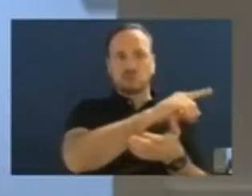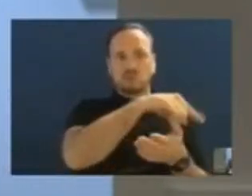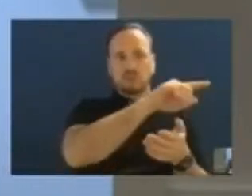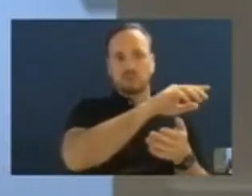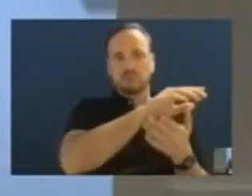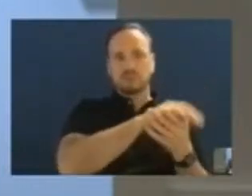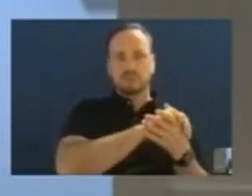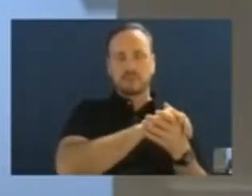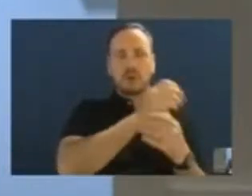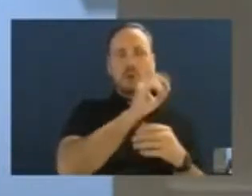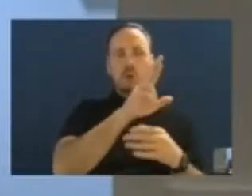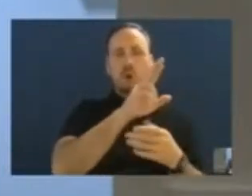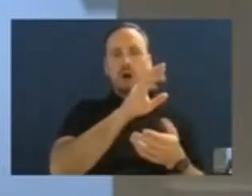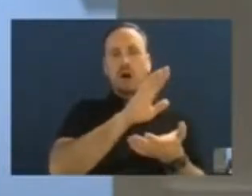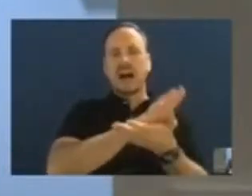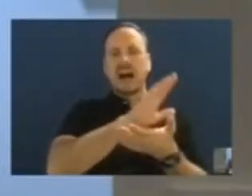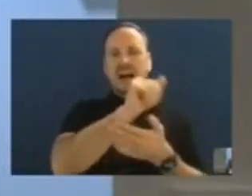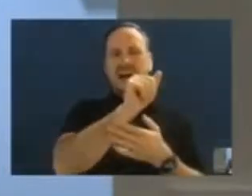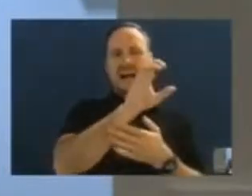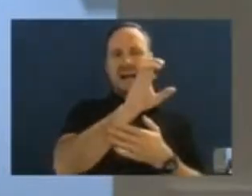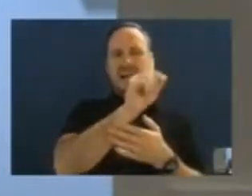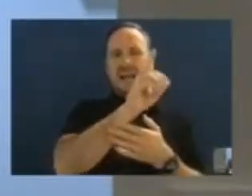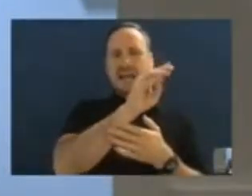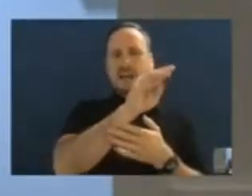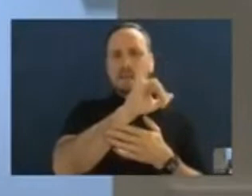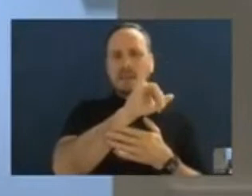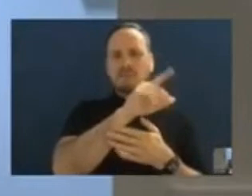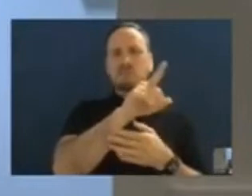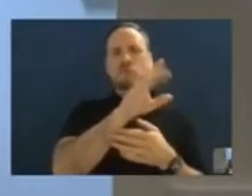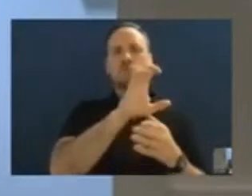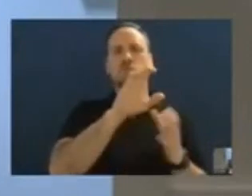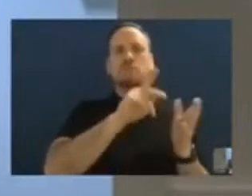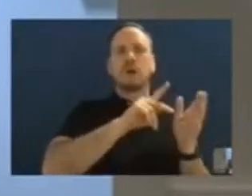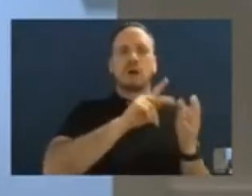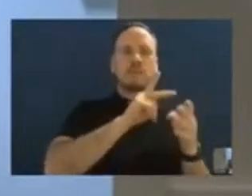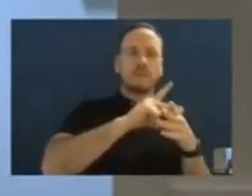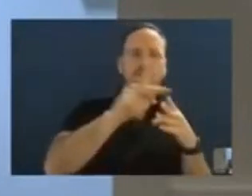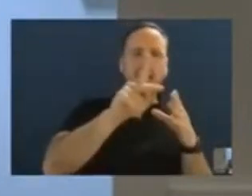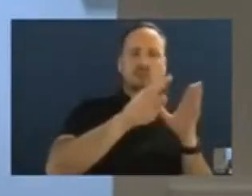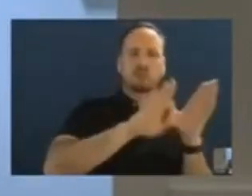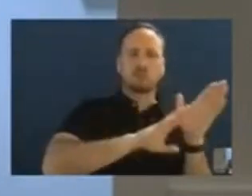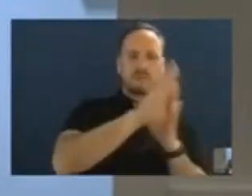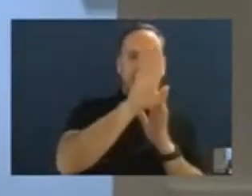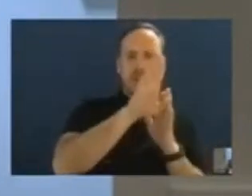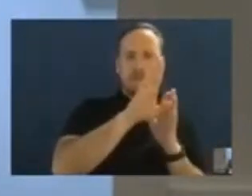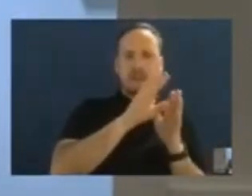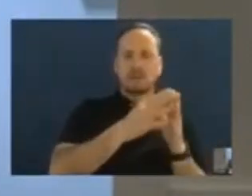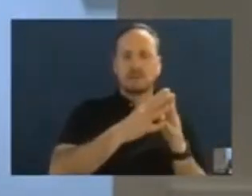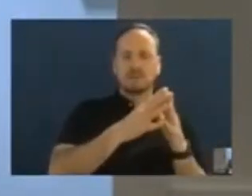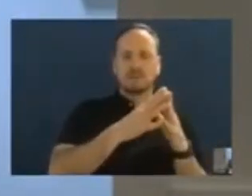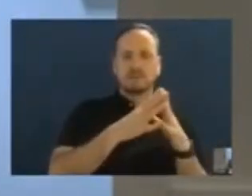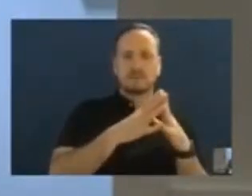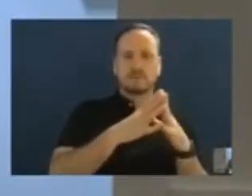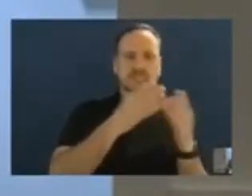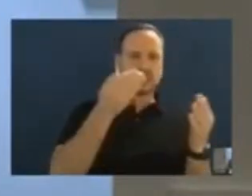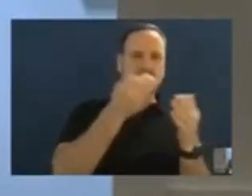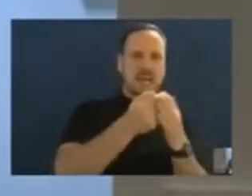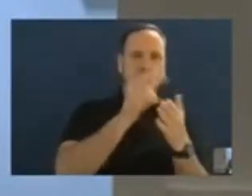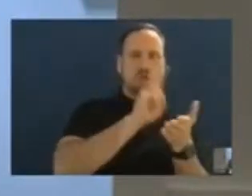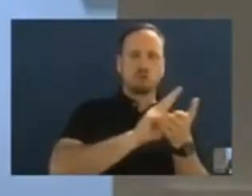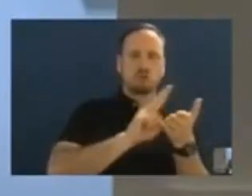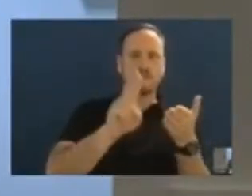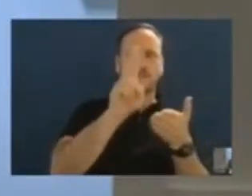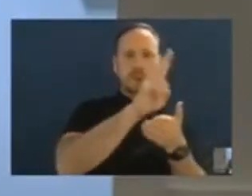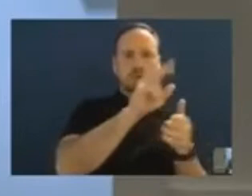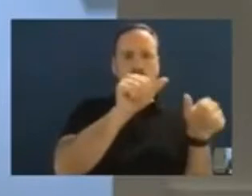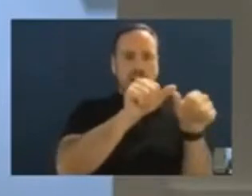where we used to do professional development. It sits between Vance and the Governor's Village, up in the university area. And the